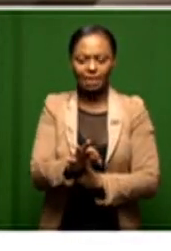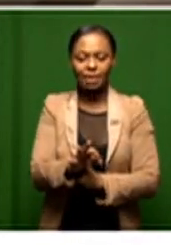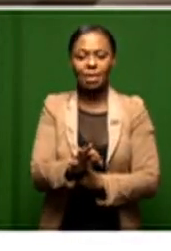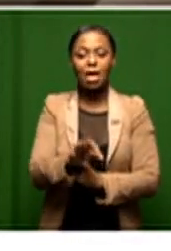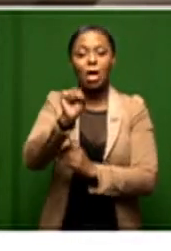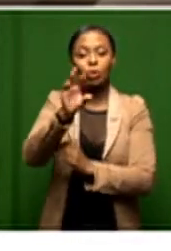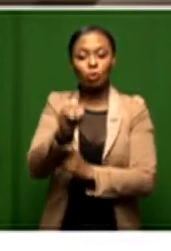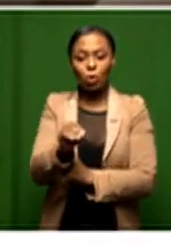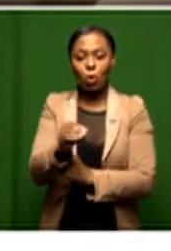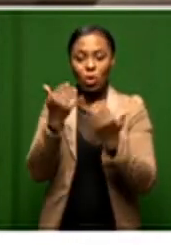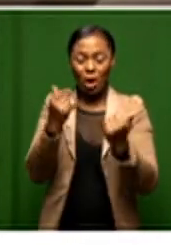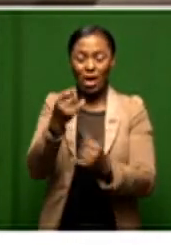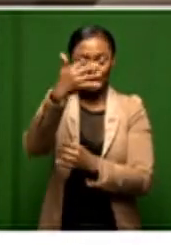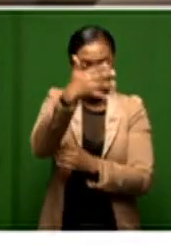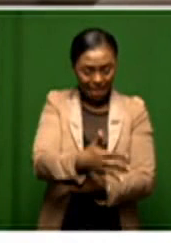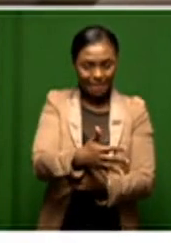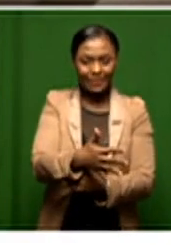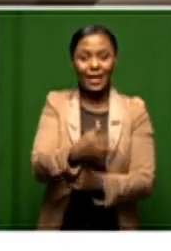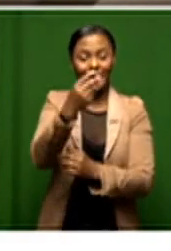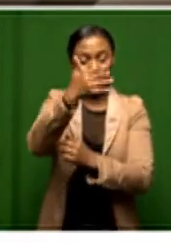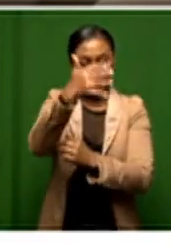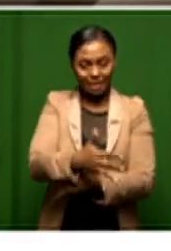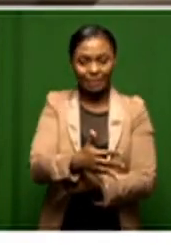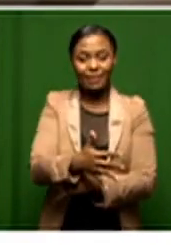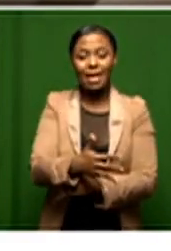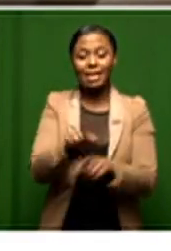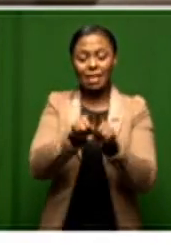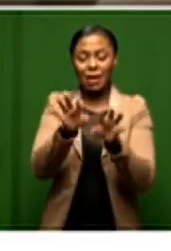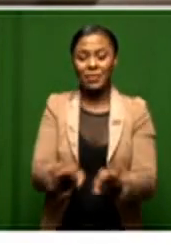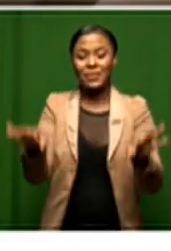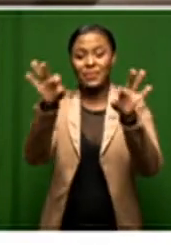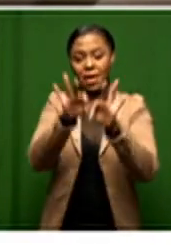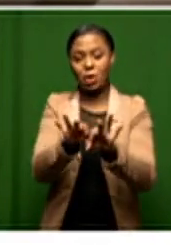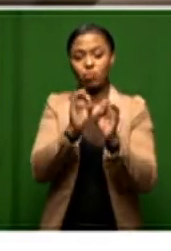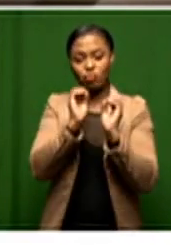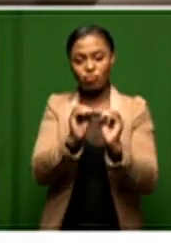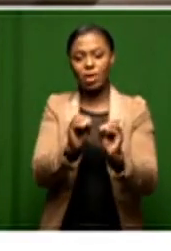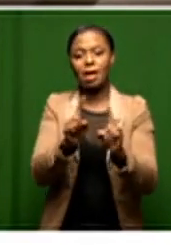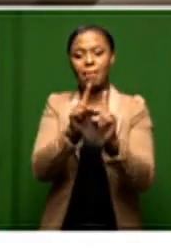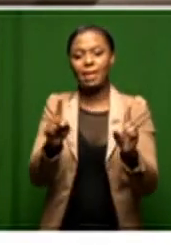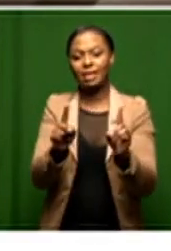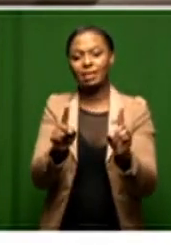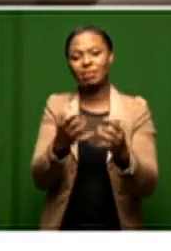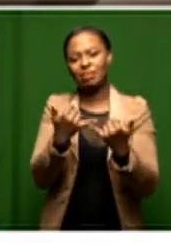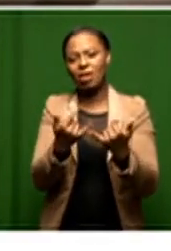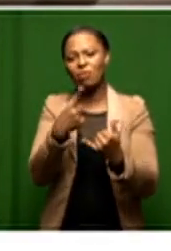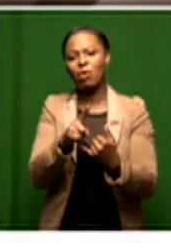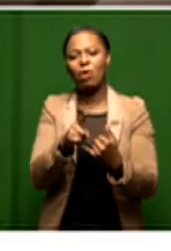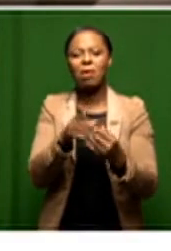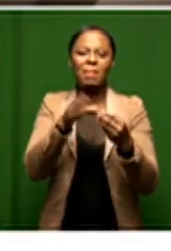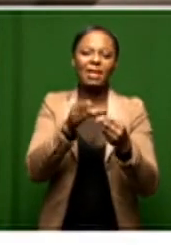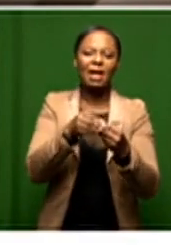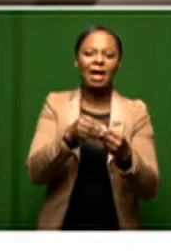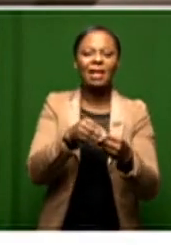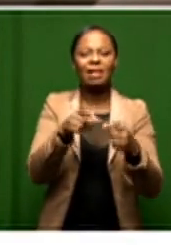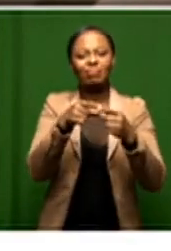is expensive and a large rand value, it is not that material to medical schemes. So even if it